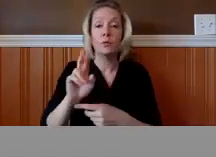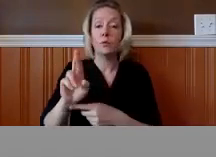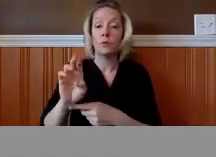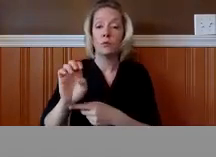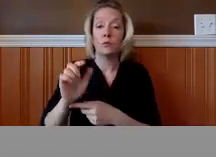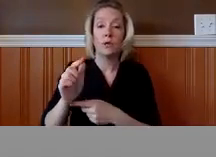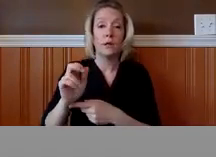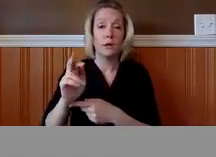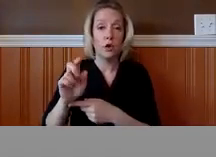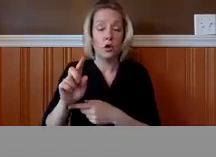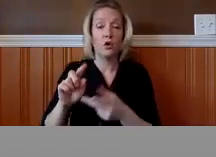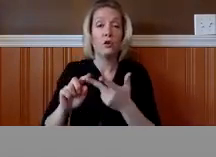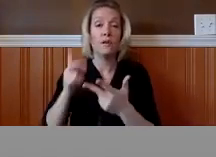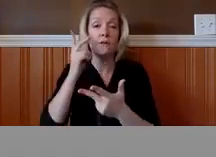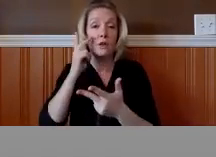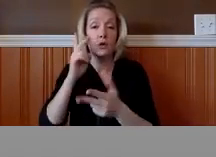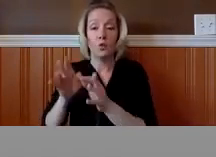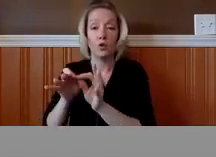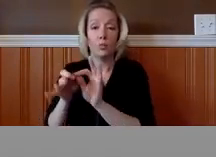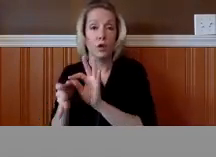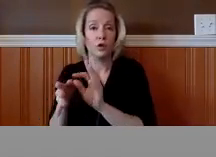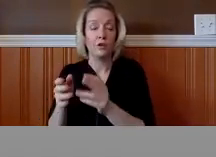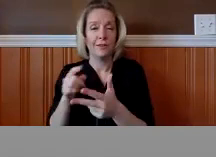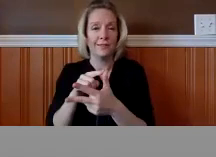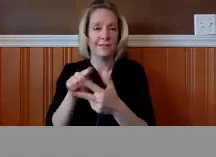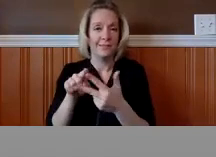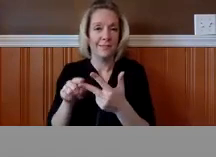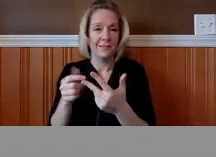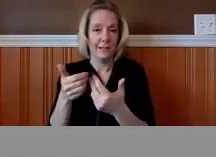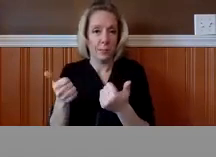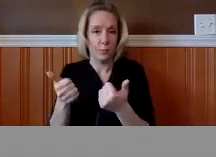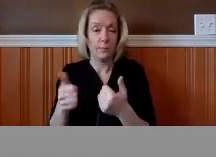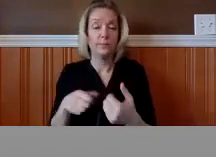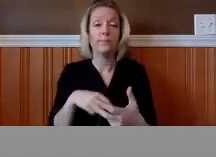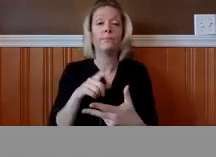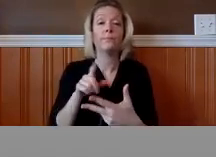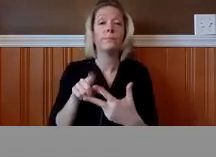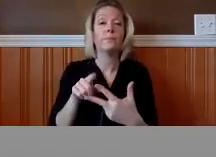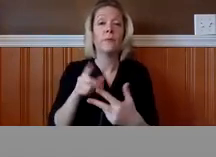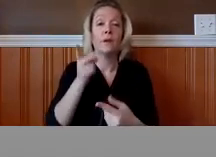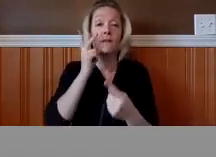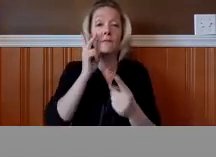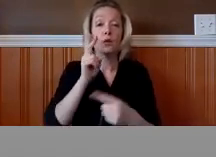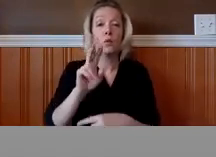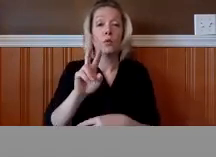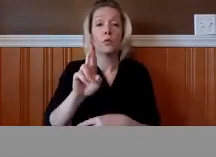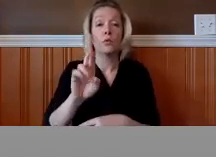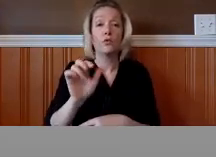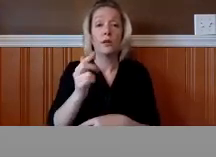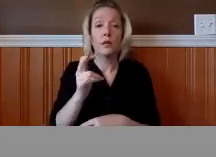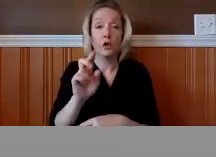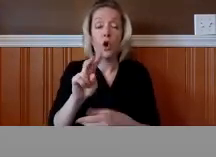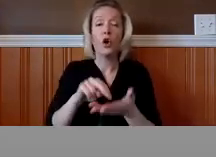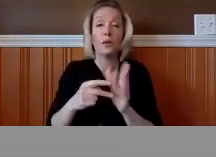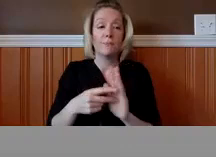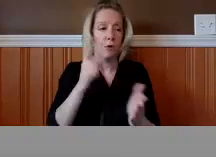separate things. So when we think about visual regard, we're thinking about our students using that peripheral vision. I know it's there, I know something's